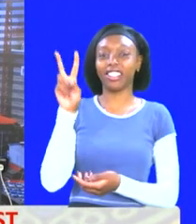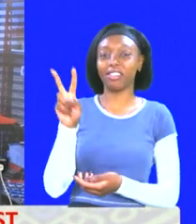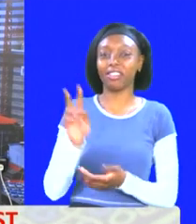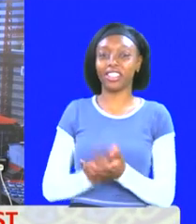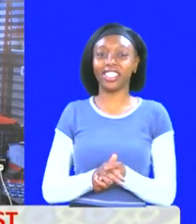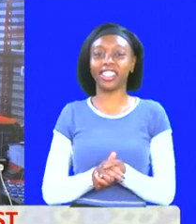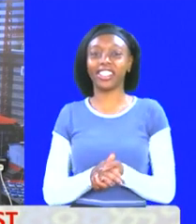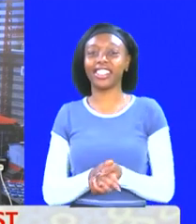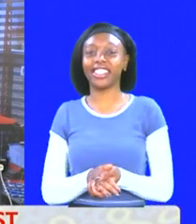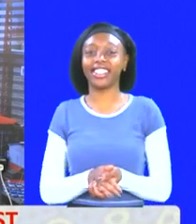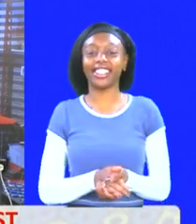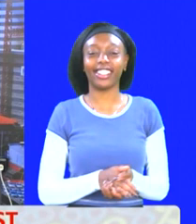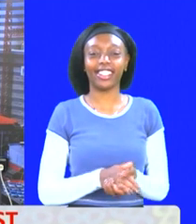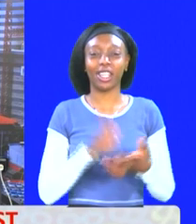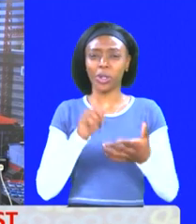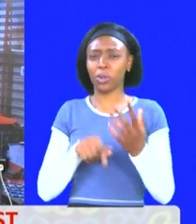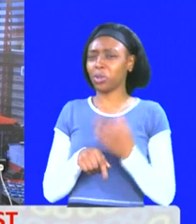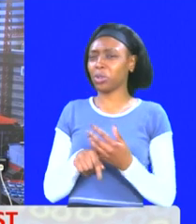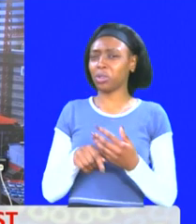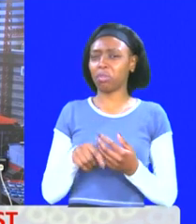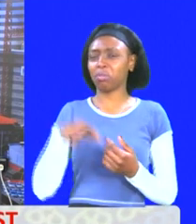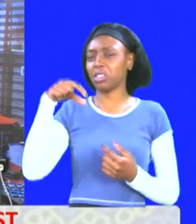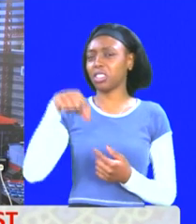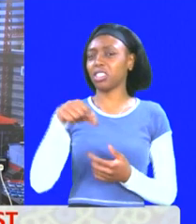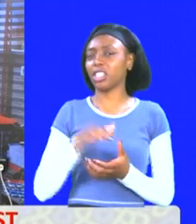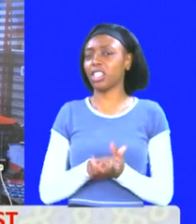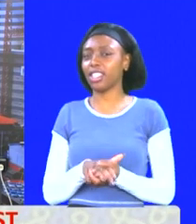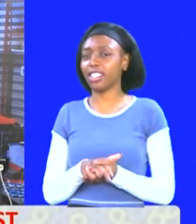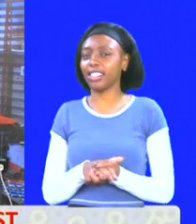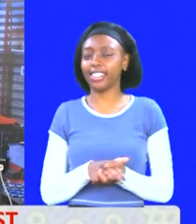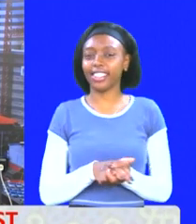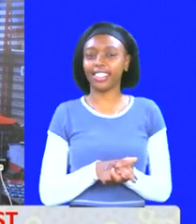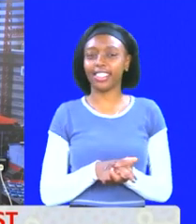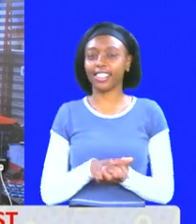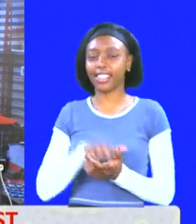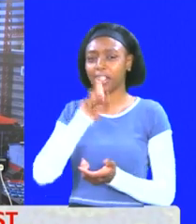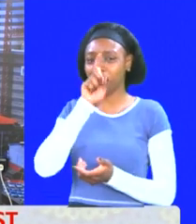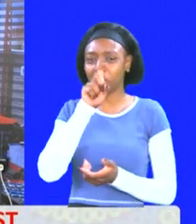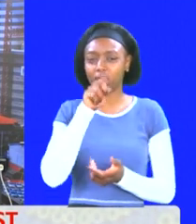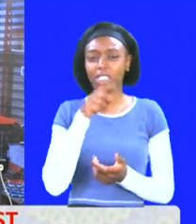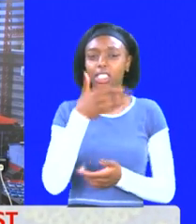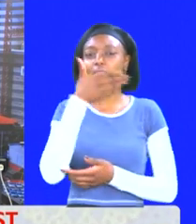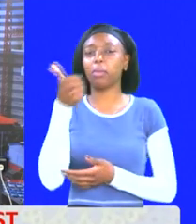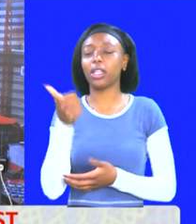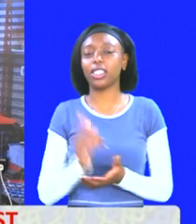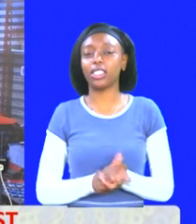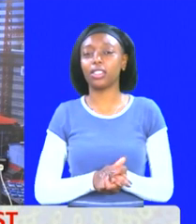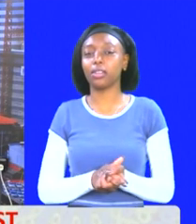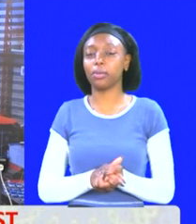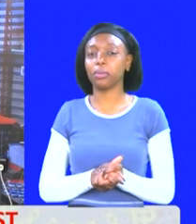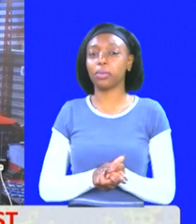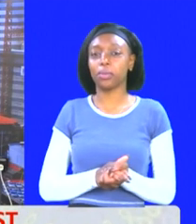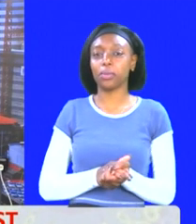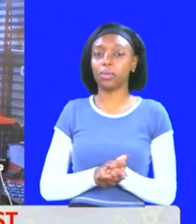What X? What is X? What is X? It was given your Twitter and flow vizuri kwa mdomo. Lakini ilichange vizuri. Logo